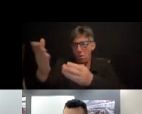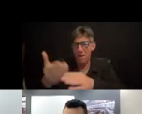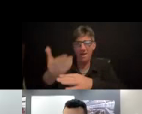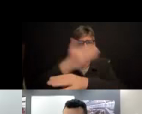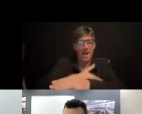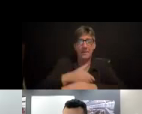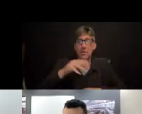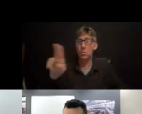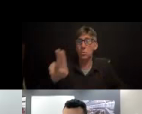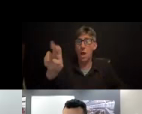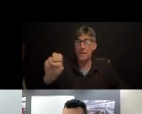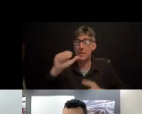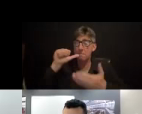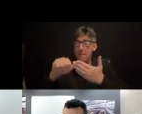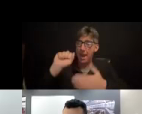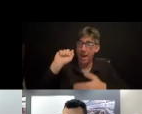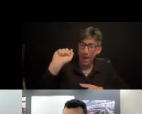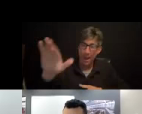seat drops, media, et cetera.